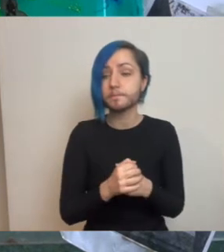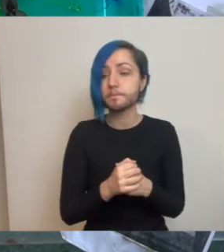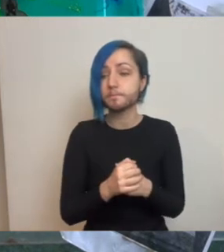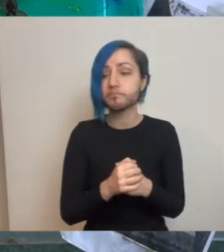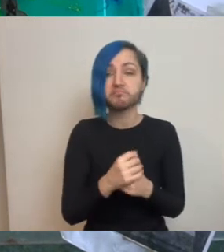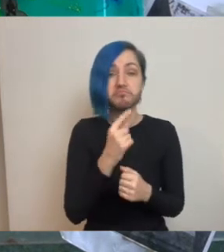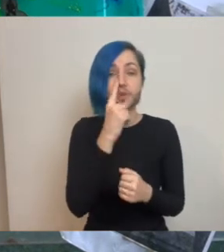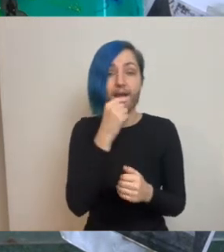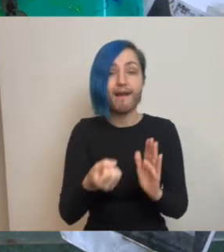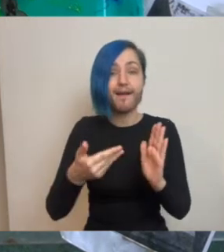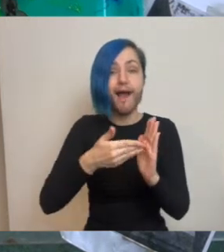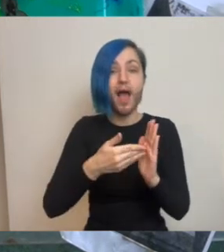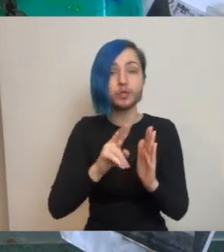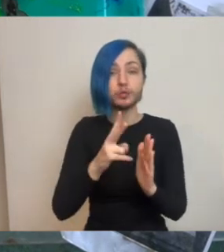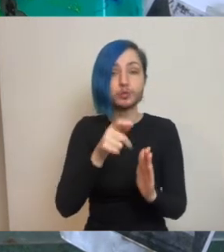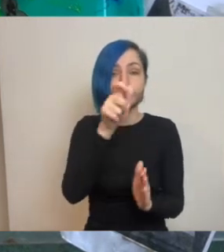draw a couple of figures in.